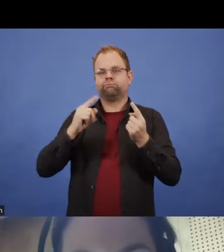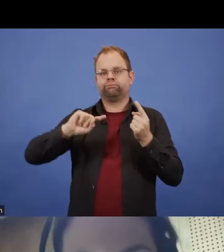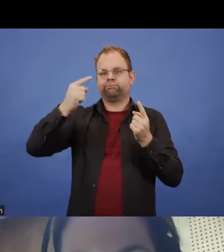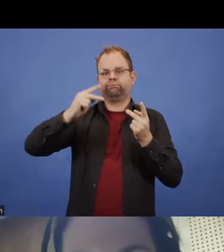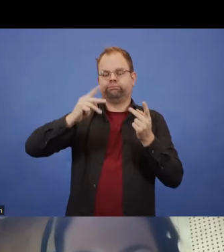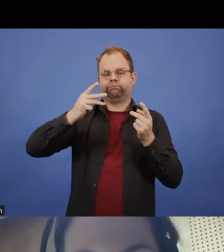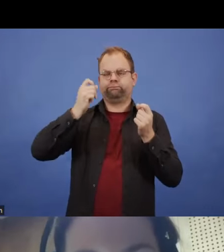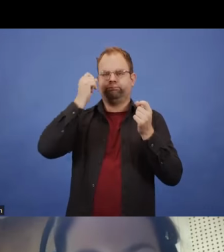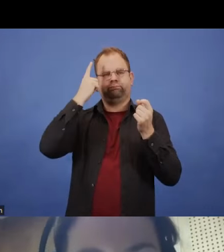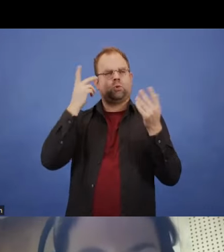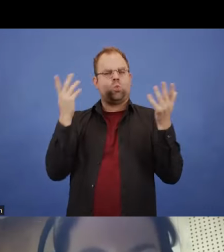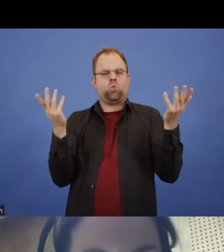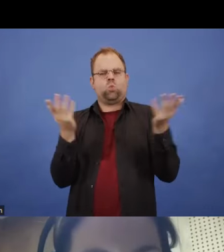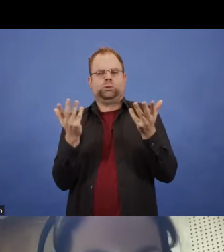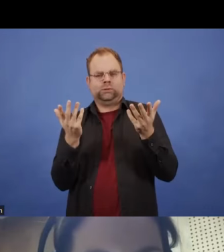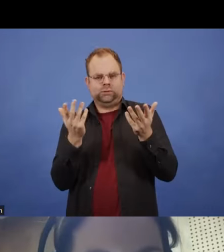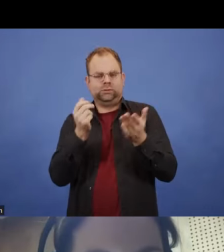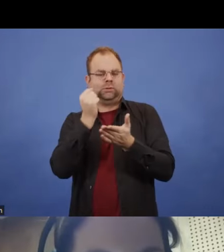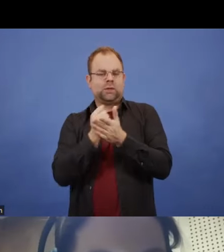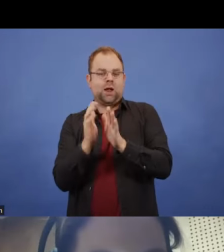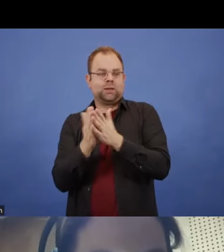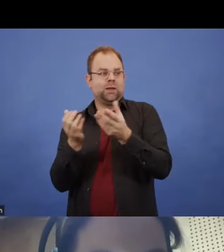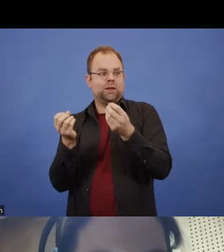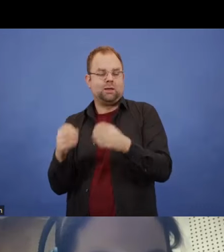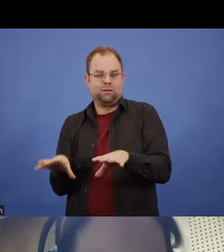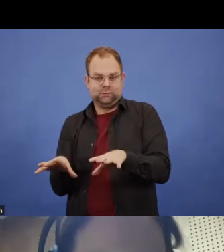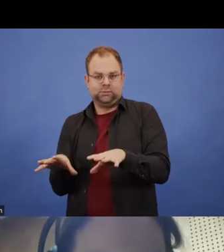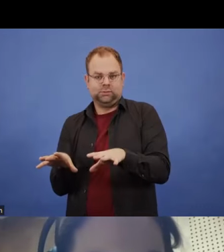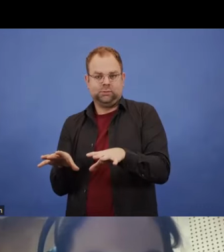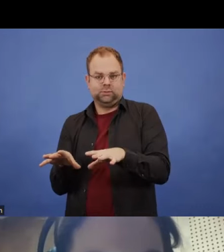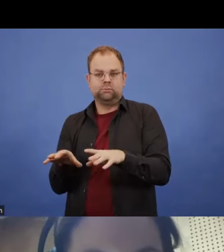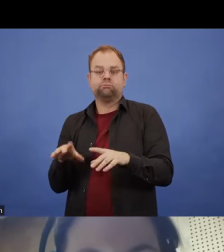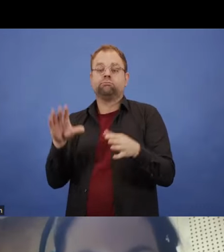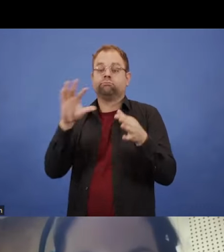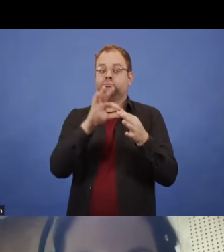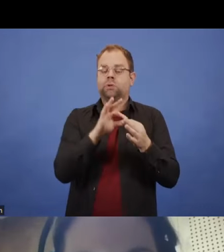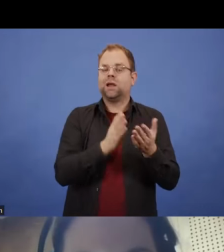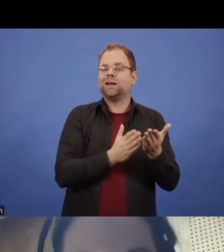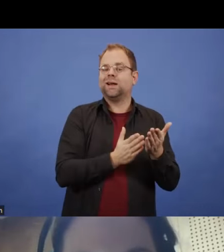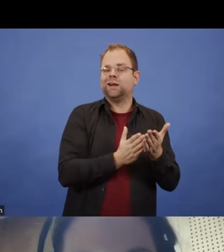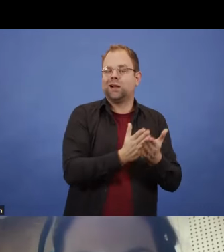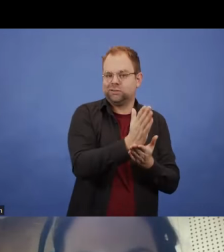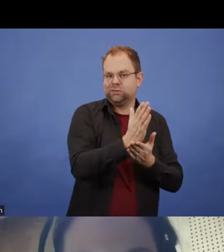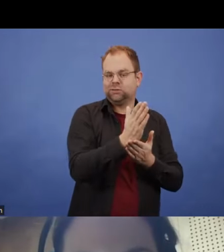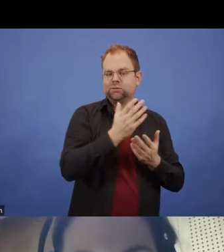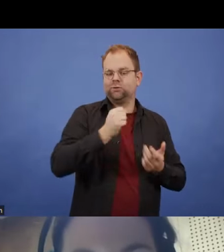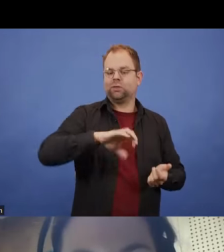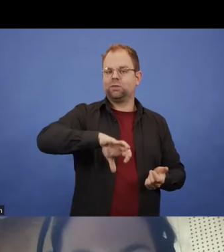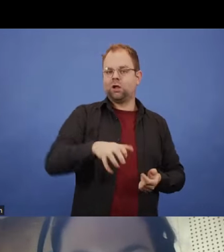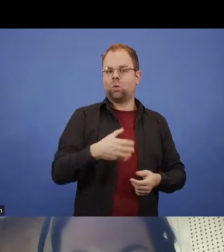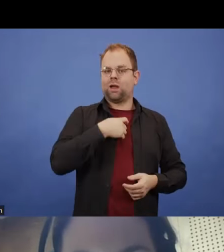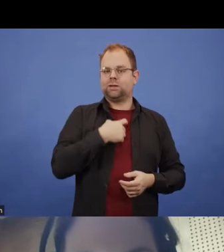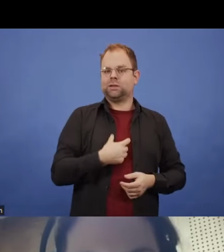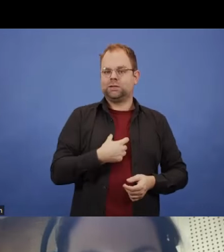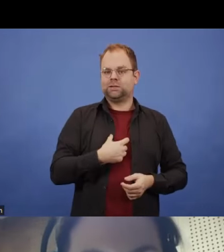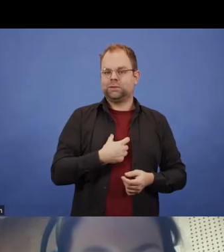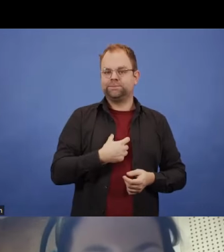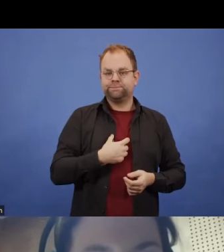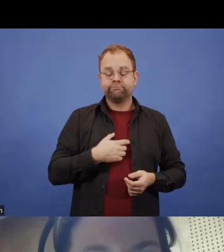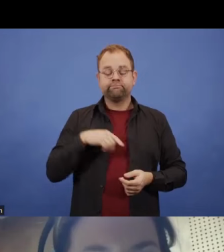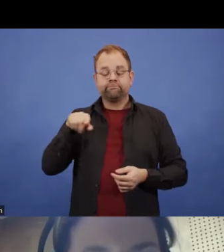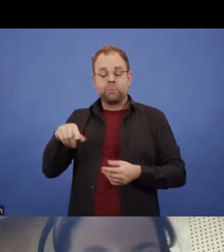individual and societal level. Then I will talk about the legal framework to address statelessness at